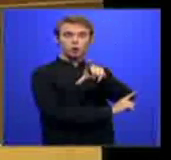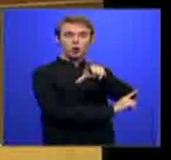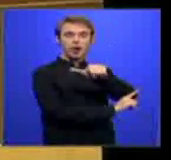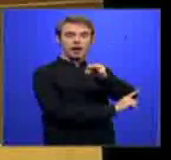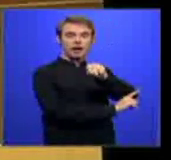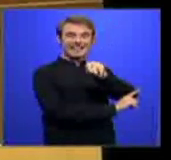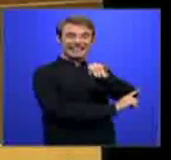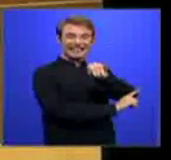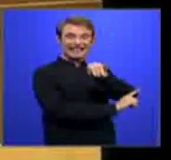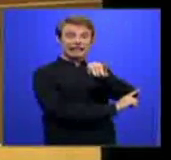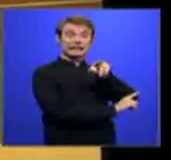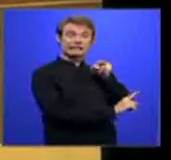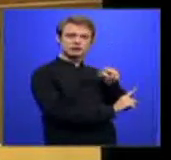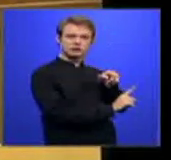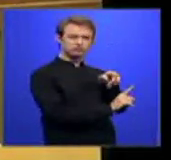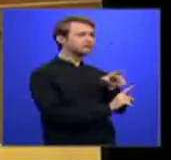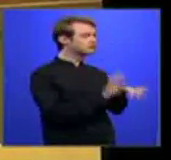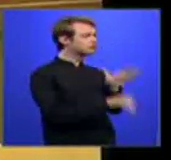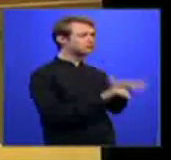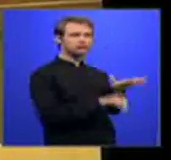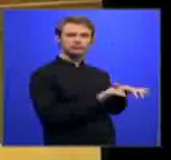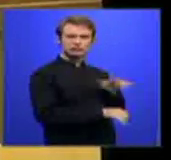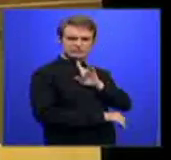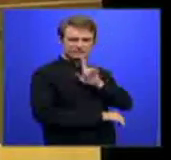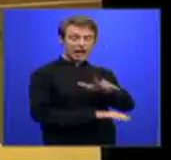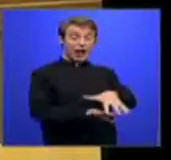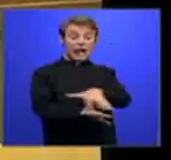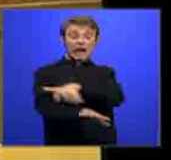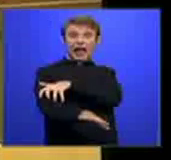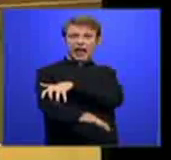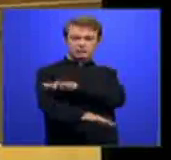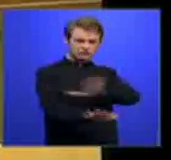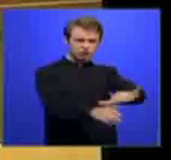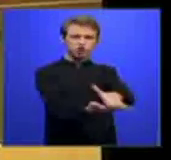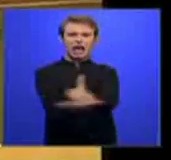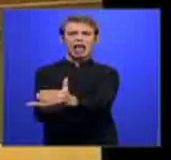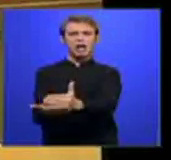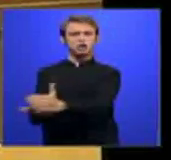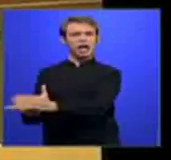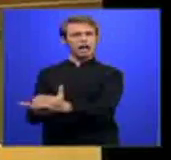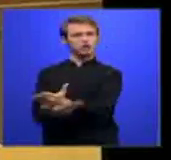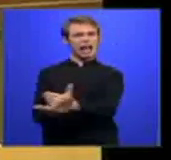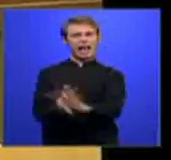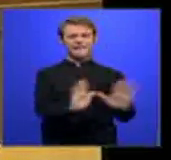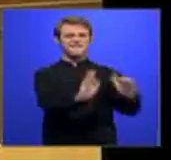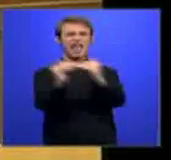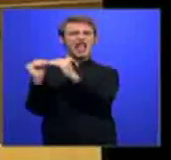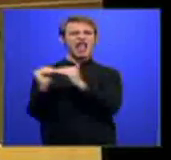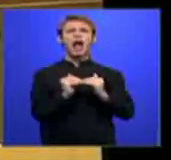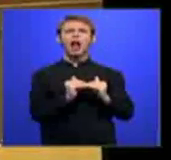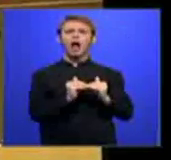concern about the slow pace of land redistribution. He said, and I quote